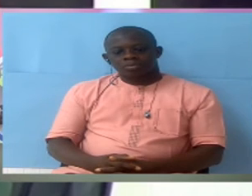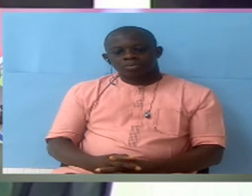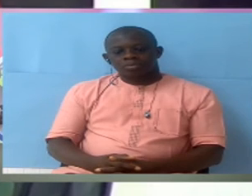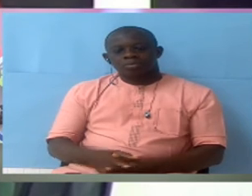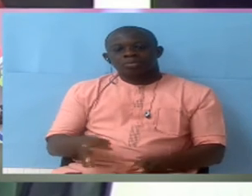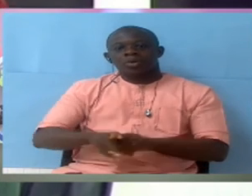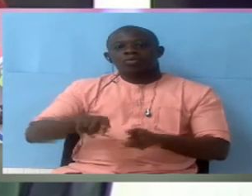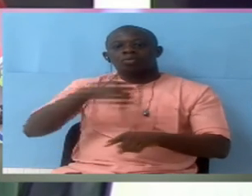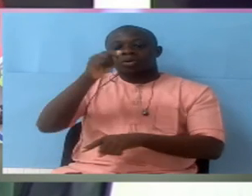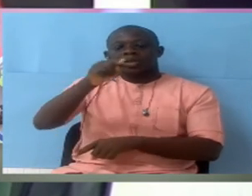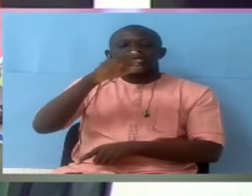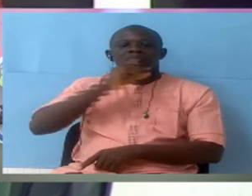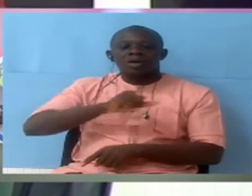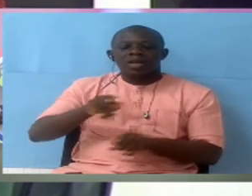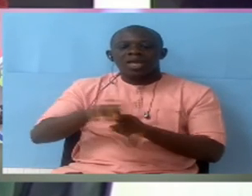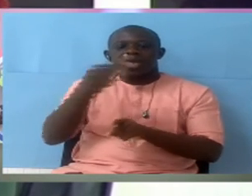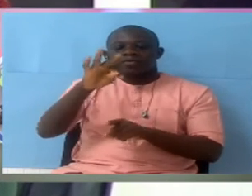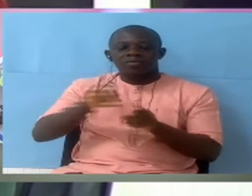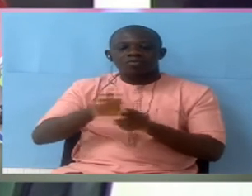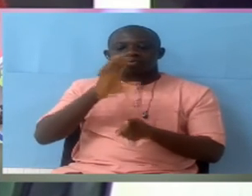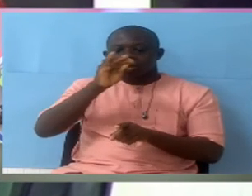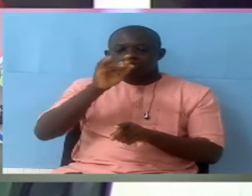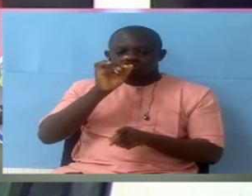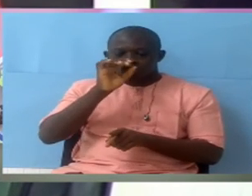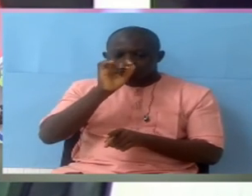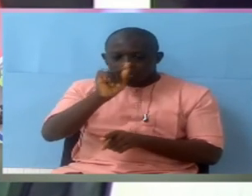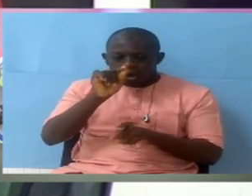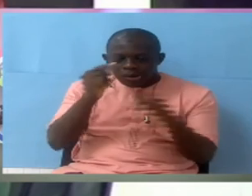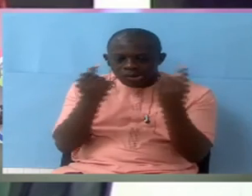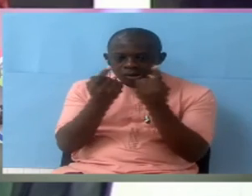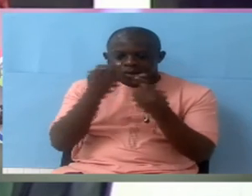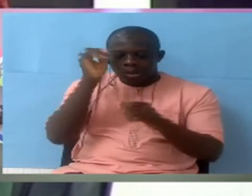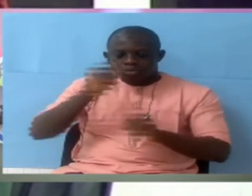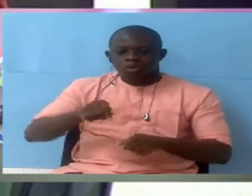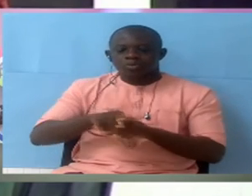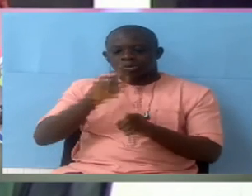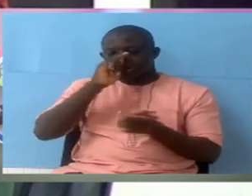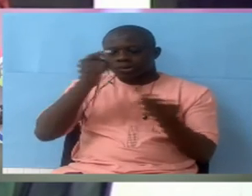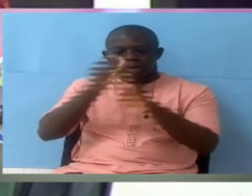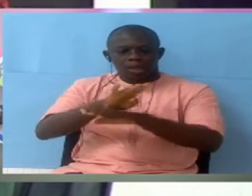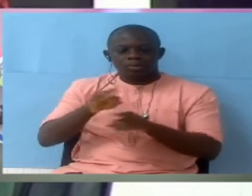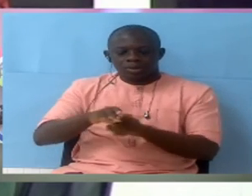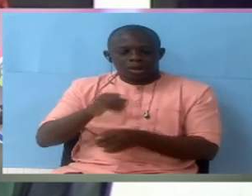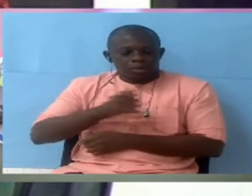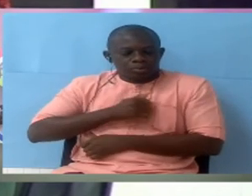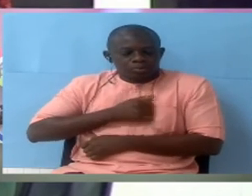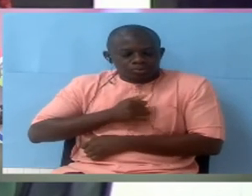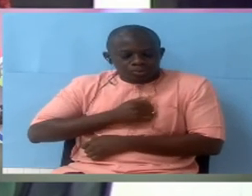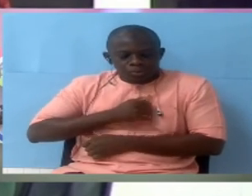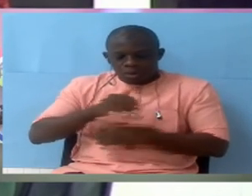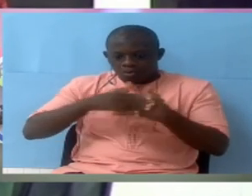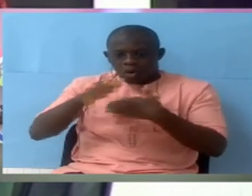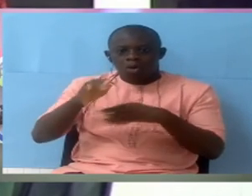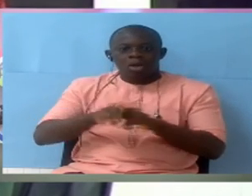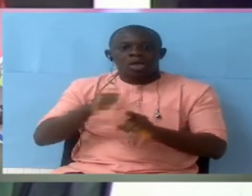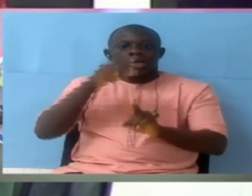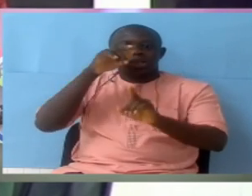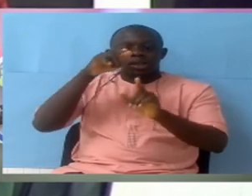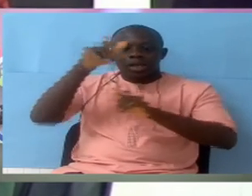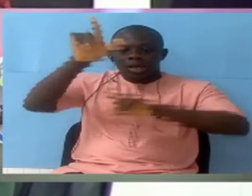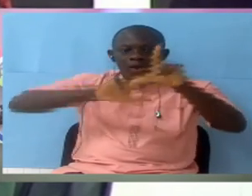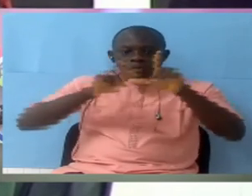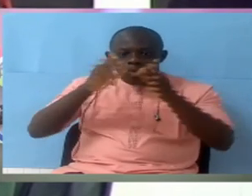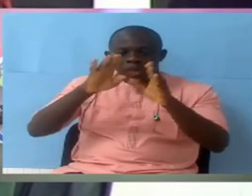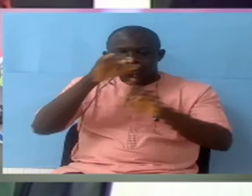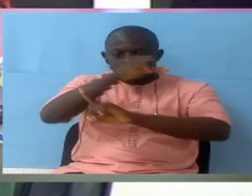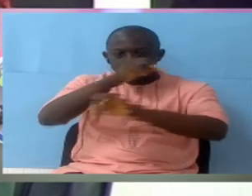he will die, he was panicked. Mustafa Adiba jamono bobu mu ngi. The state I was in, he was just shivering. Anam